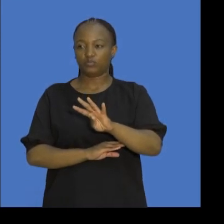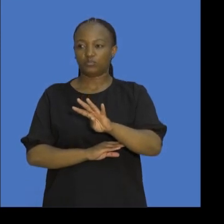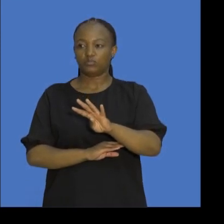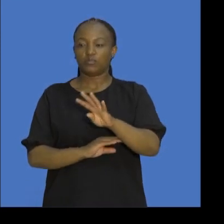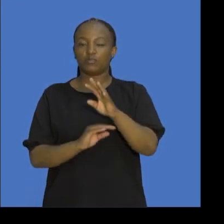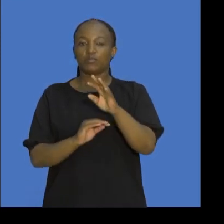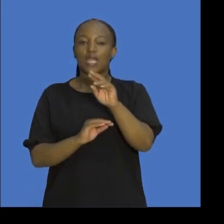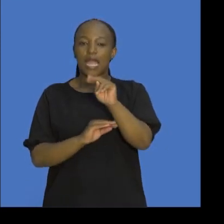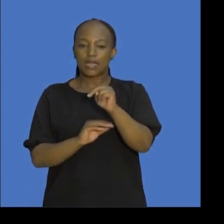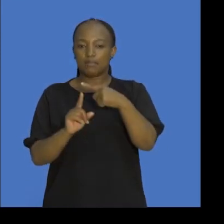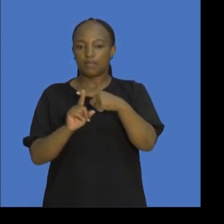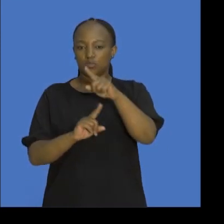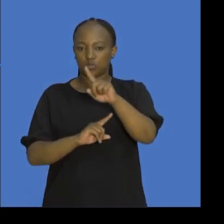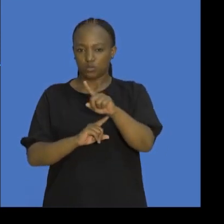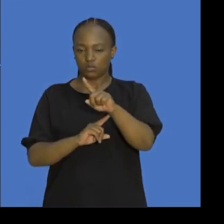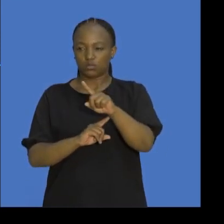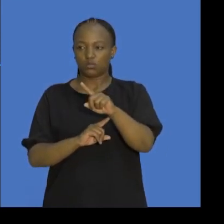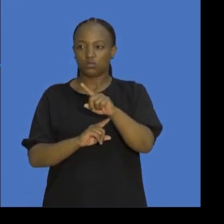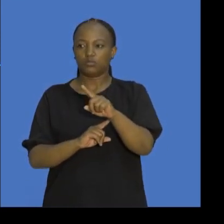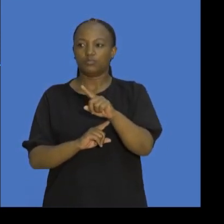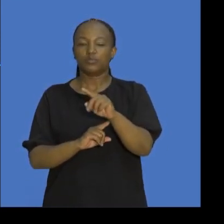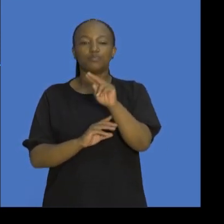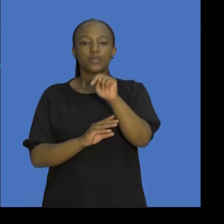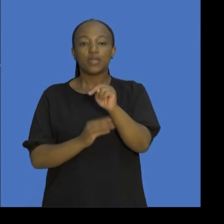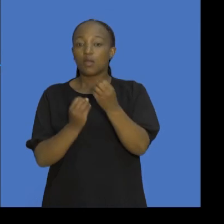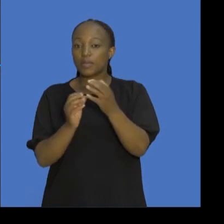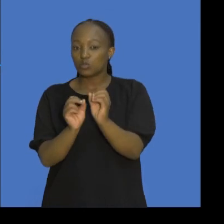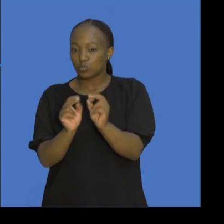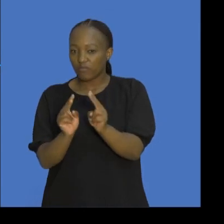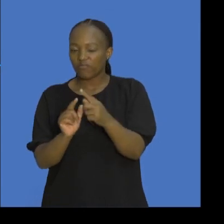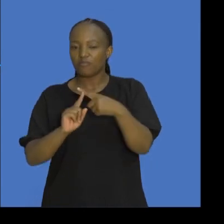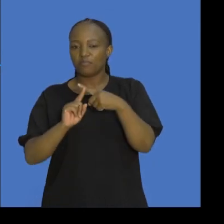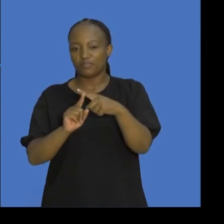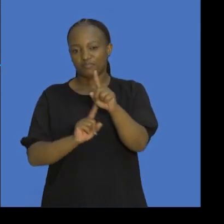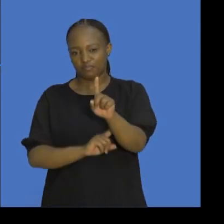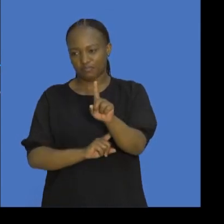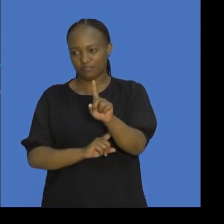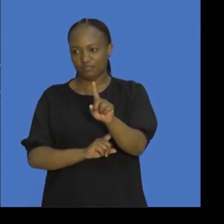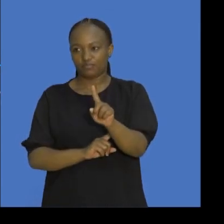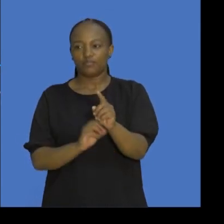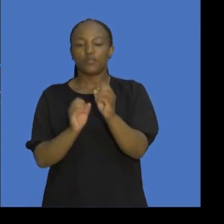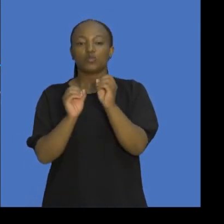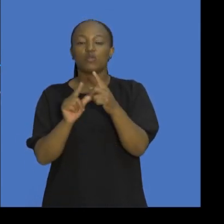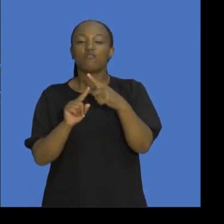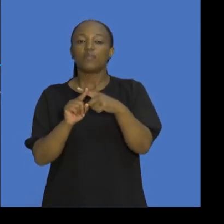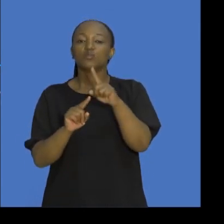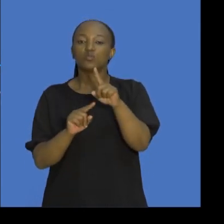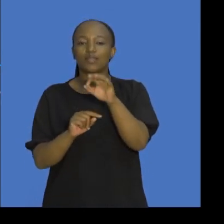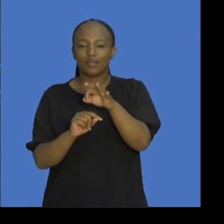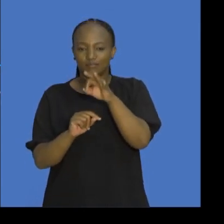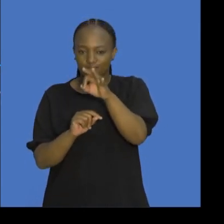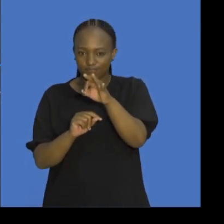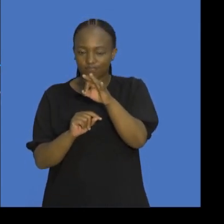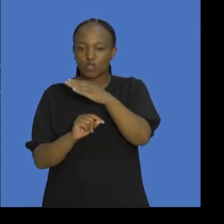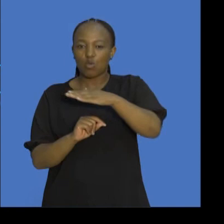Quarter, n plus 1, which is 1 over 4. What is n? N is 12 plus 1. 12